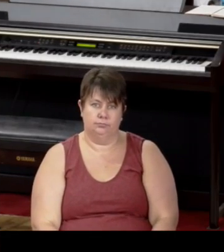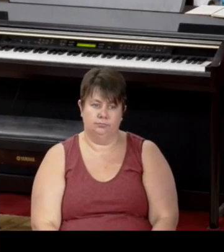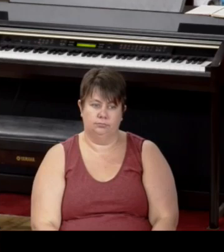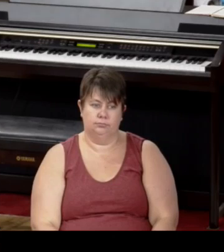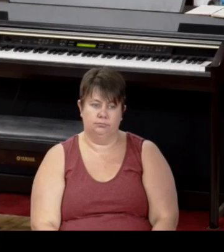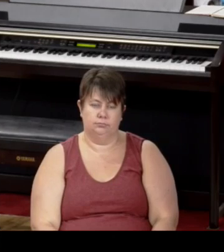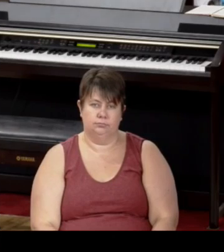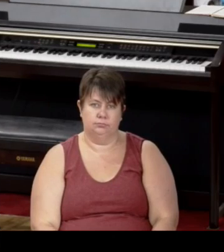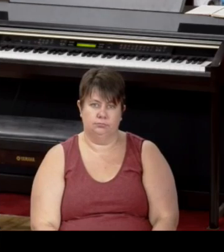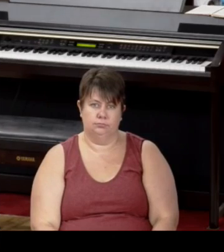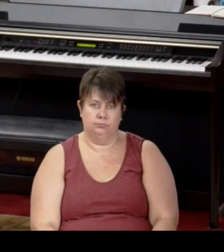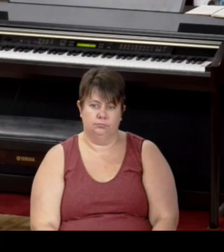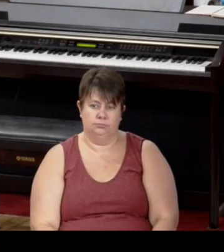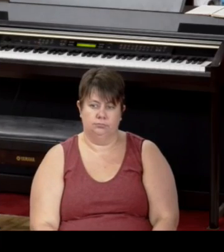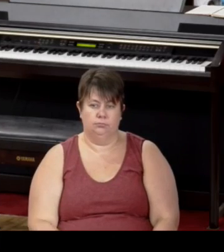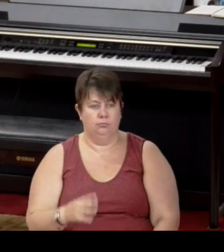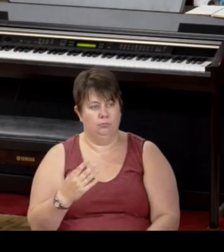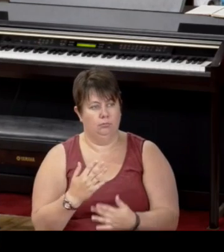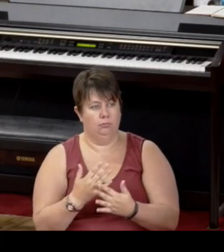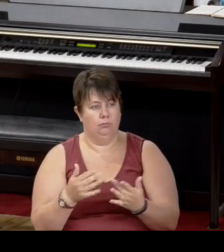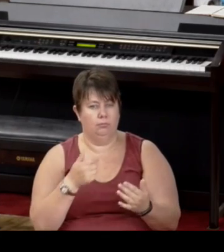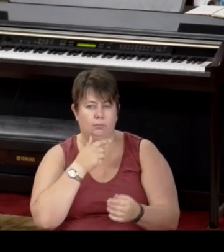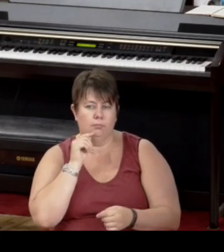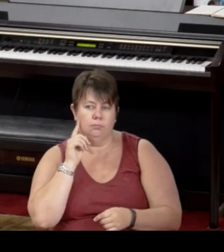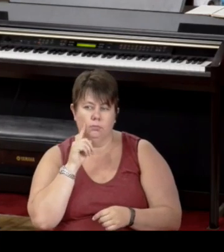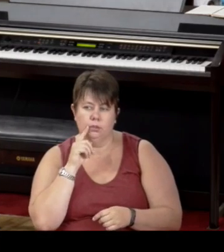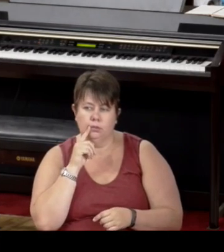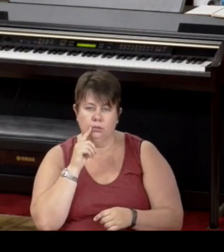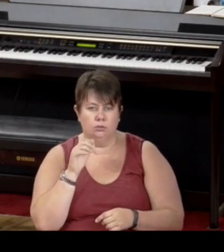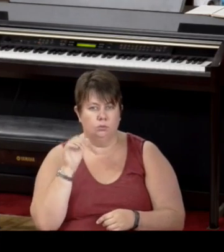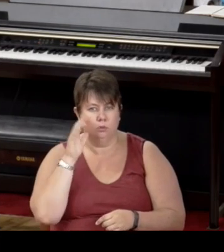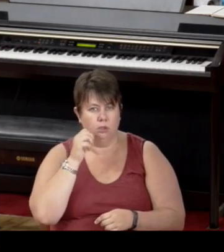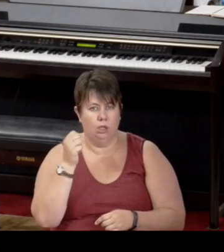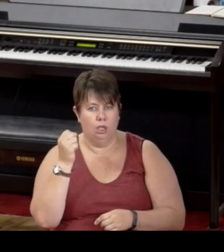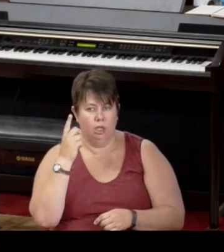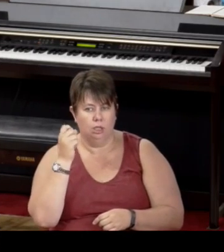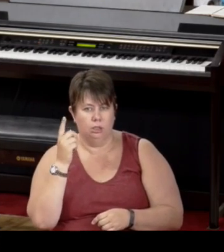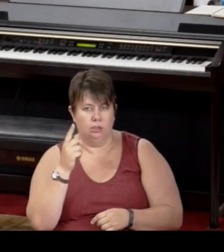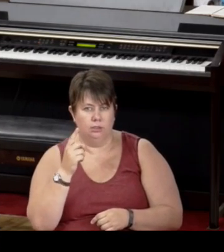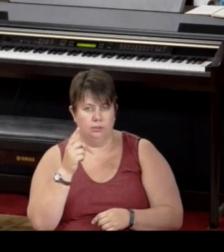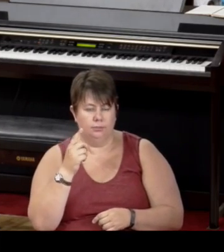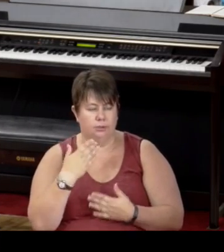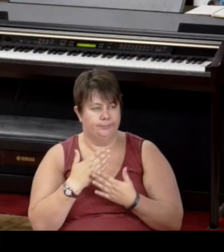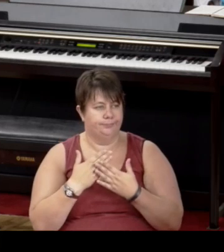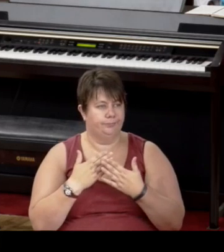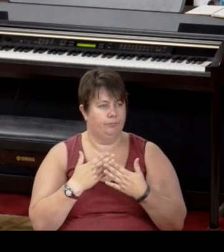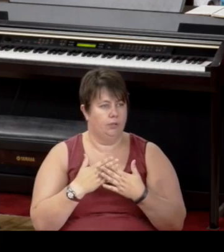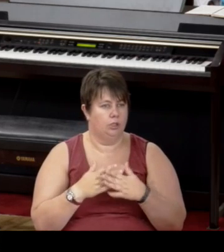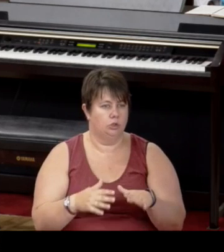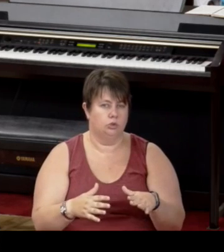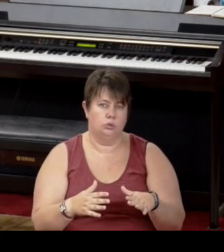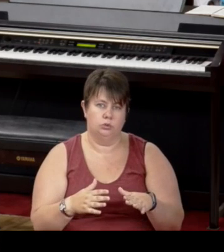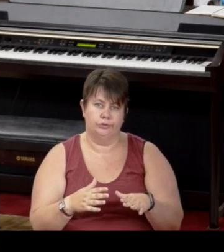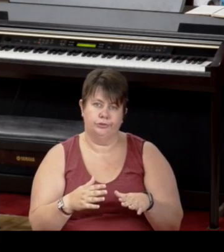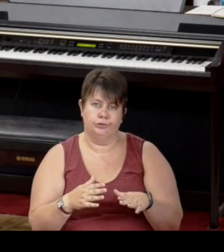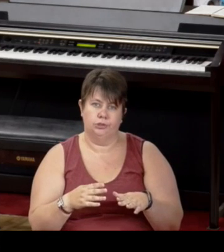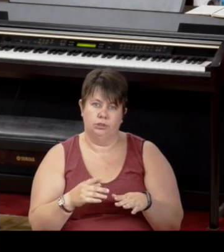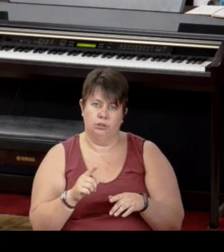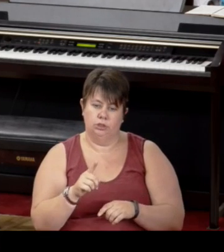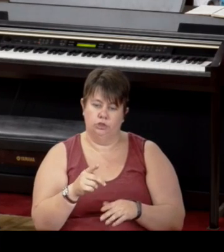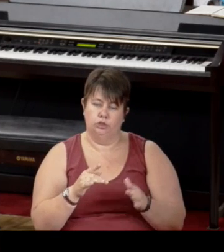So it's an image that the local people would have understood, but I also think it depicts the supernatural nature of Jesus